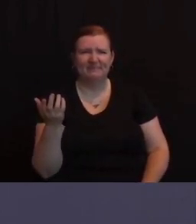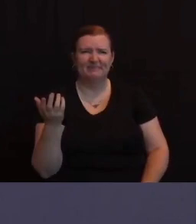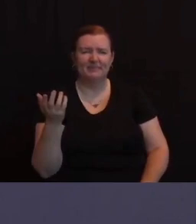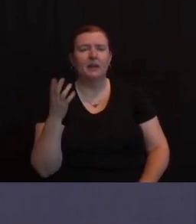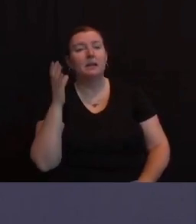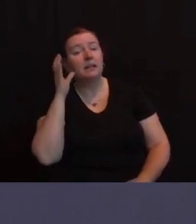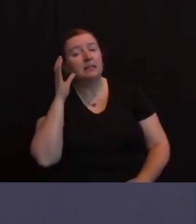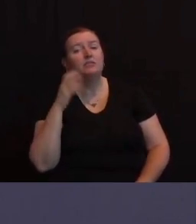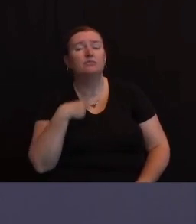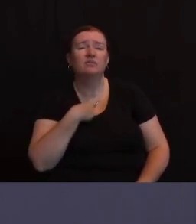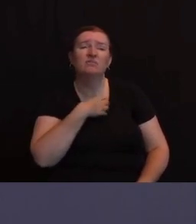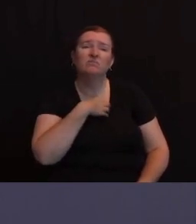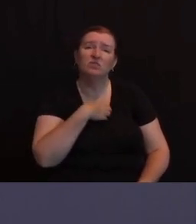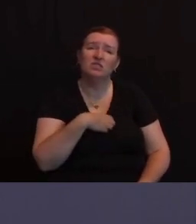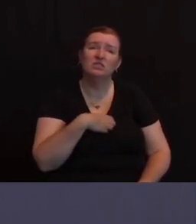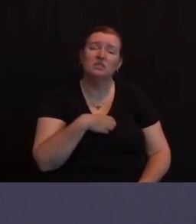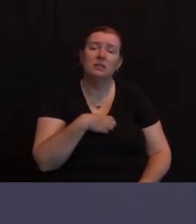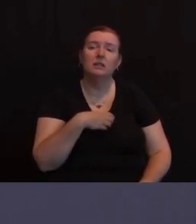had